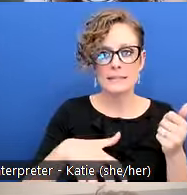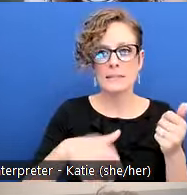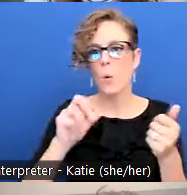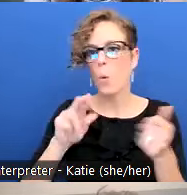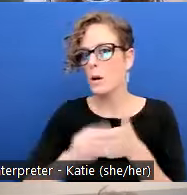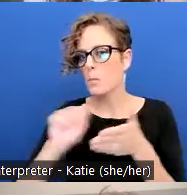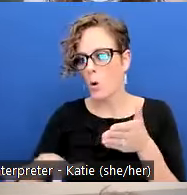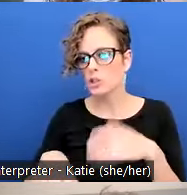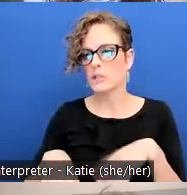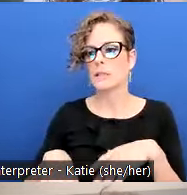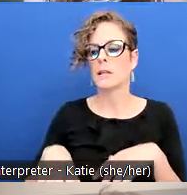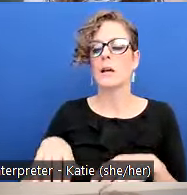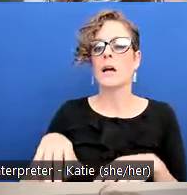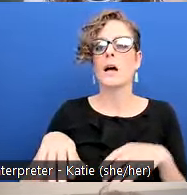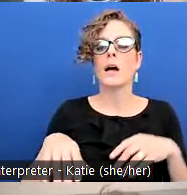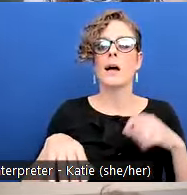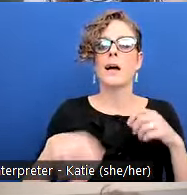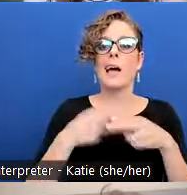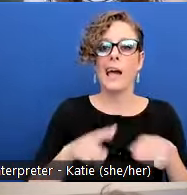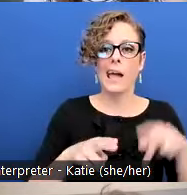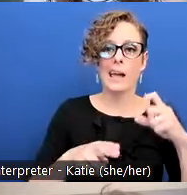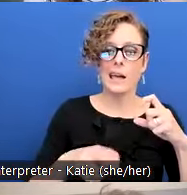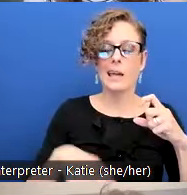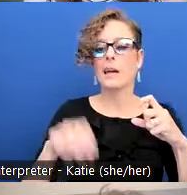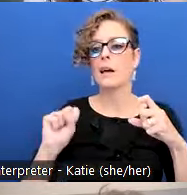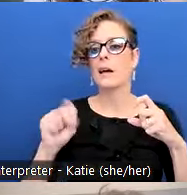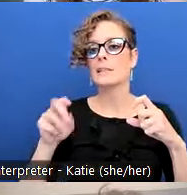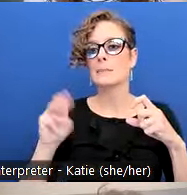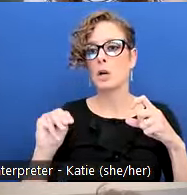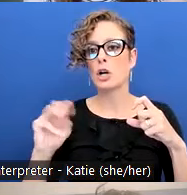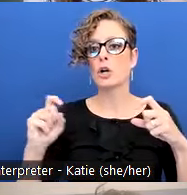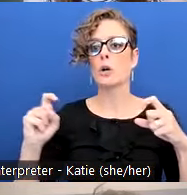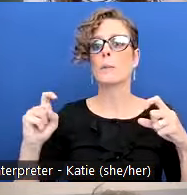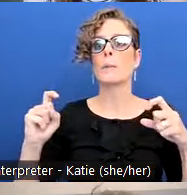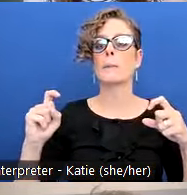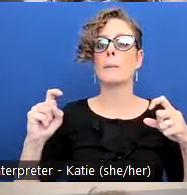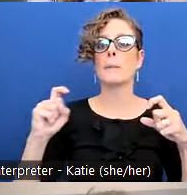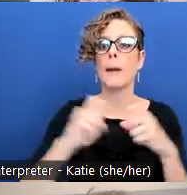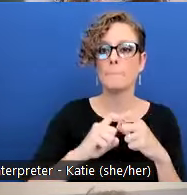law. I think really probably the biggest impact that we